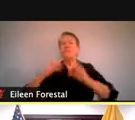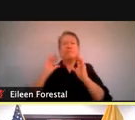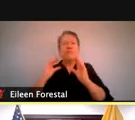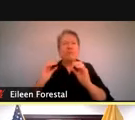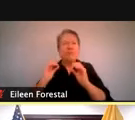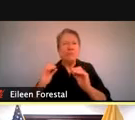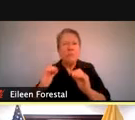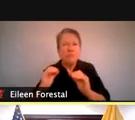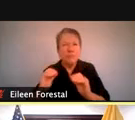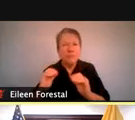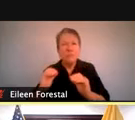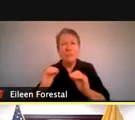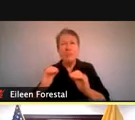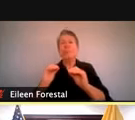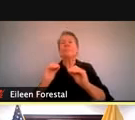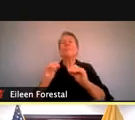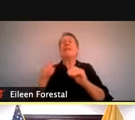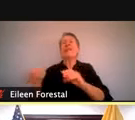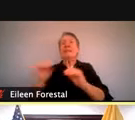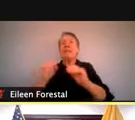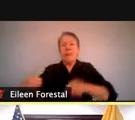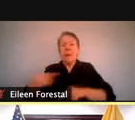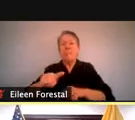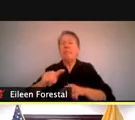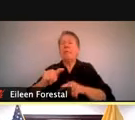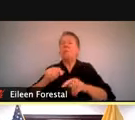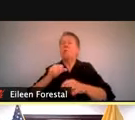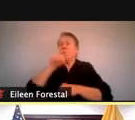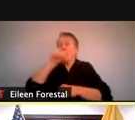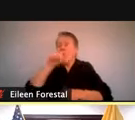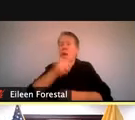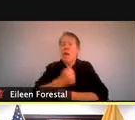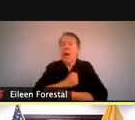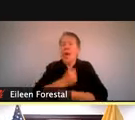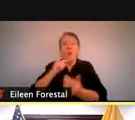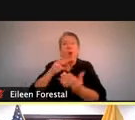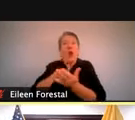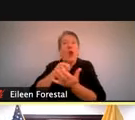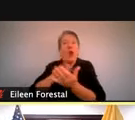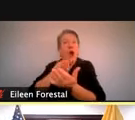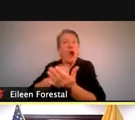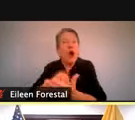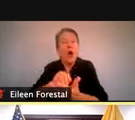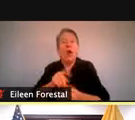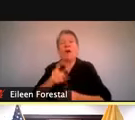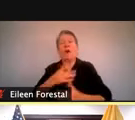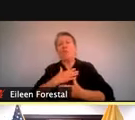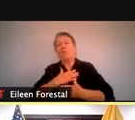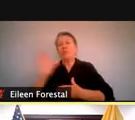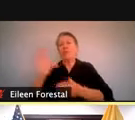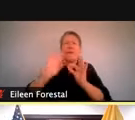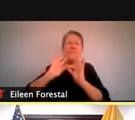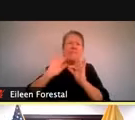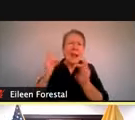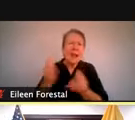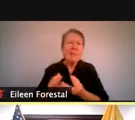her students, her family was always her first pride and joy. She and her late husband, Anthony, he passed, by the